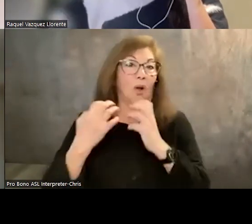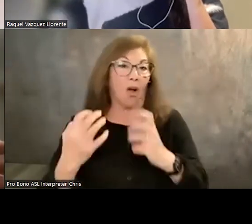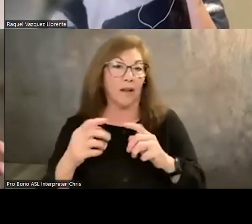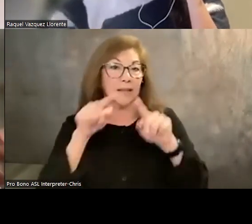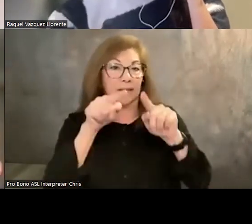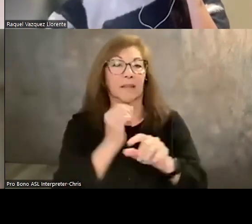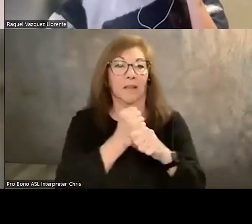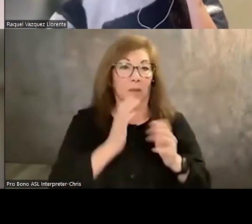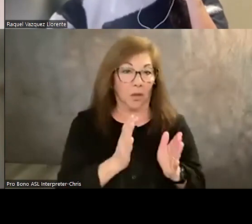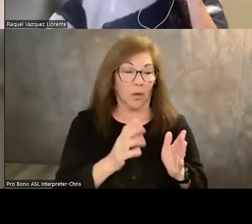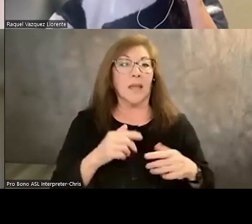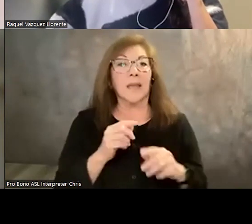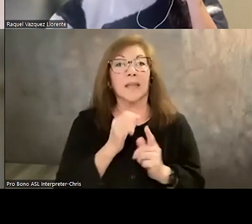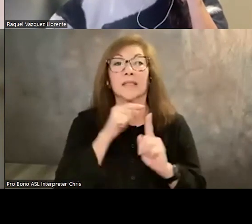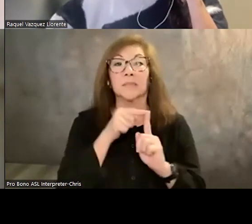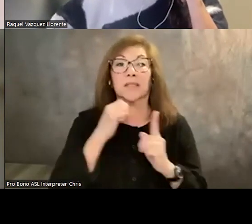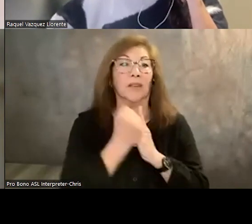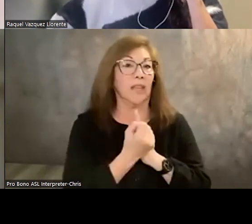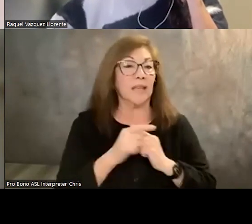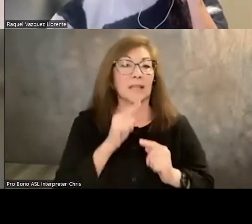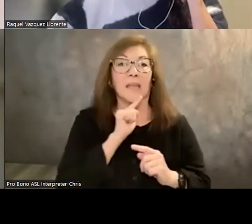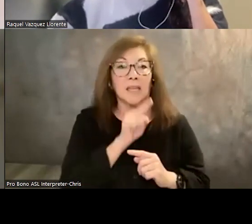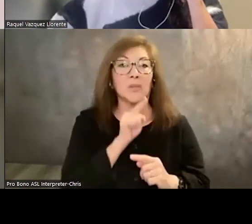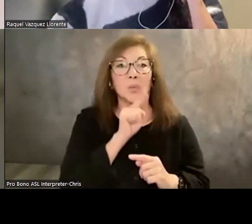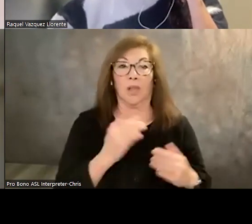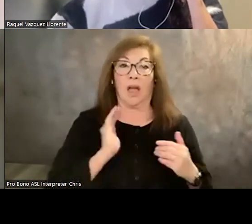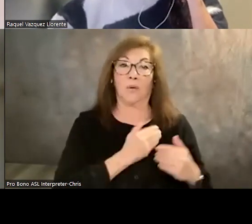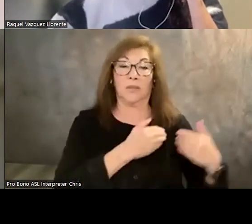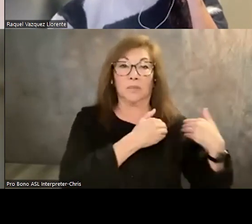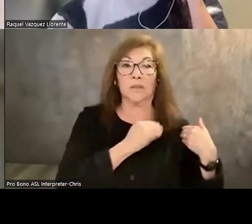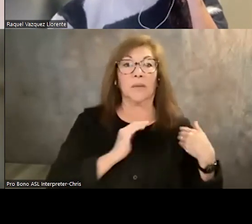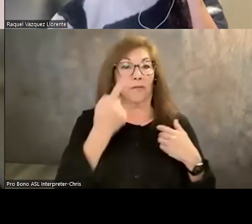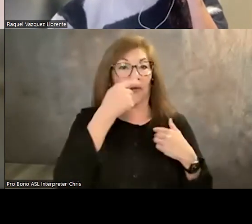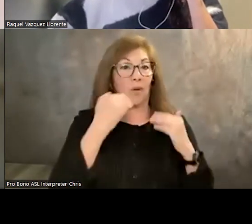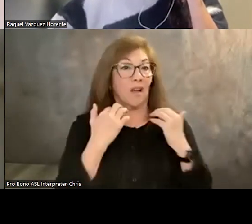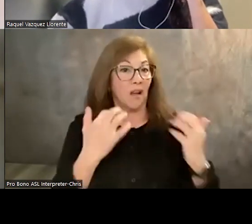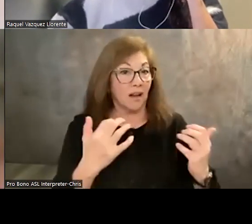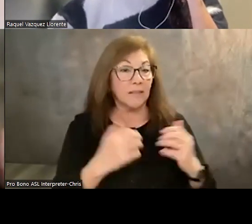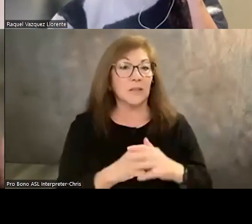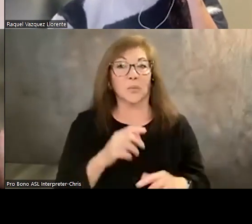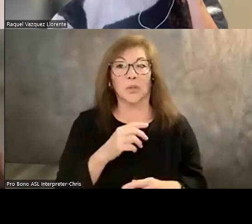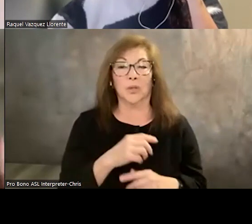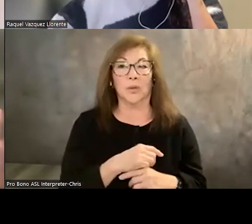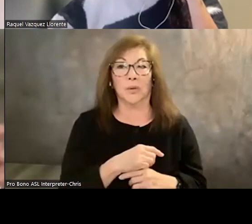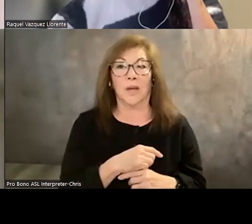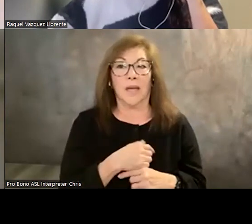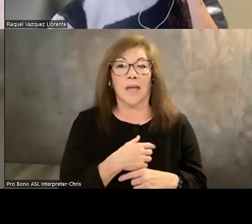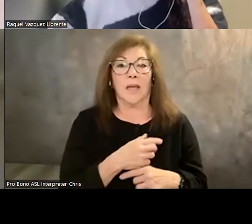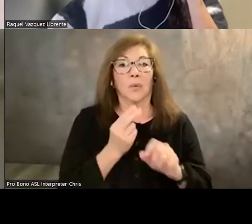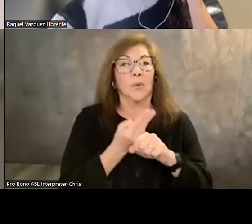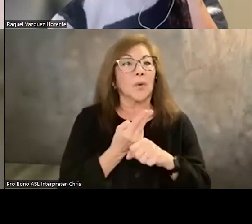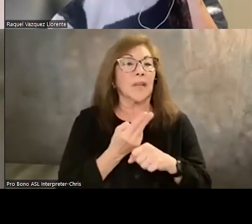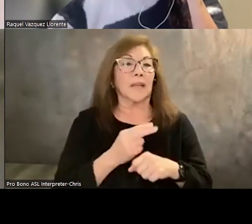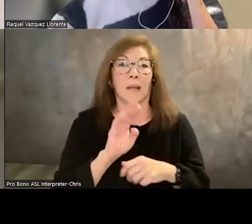in this specific case. And so I think it's even more our responsibility to the audience is when you're working with synthetic media